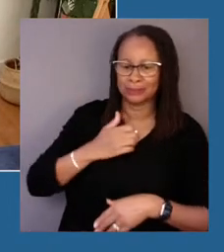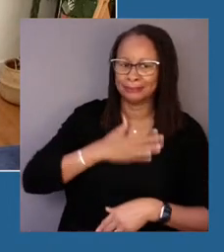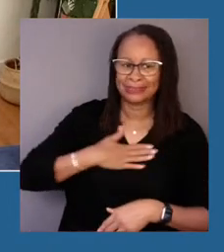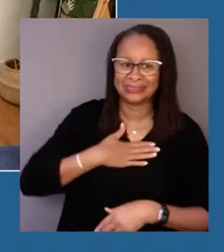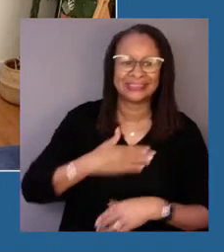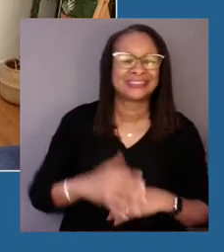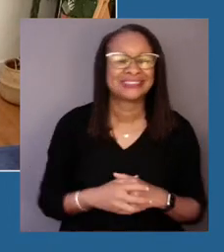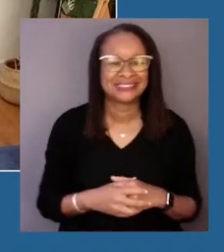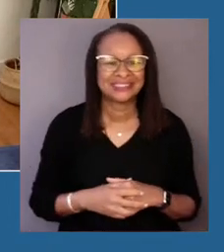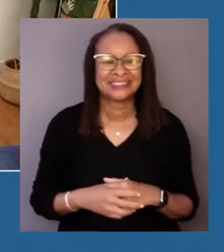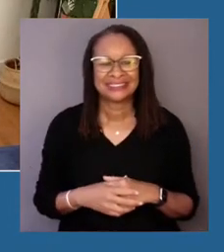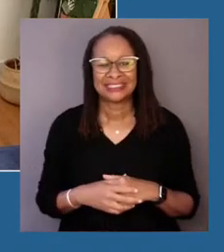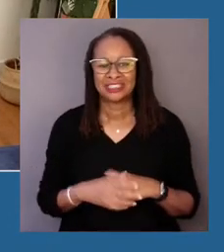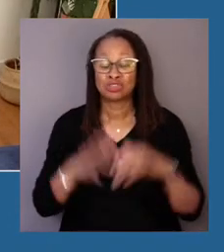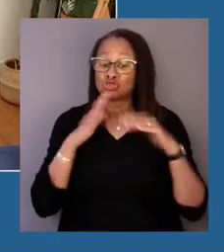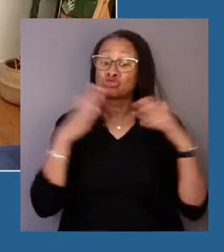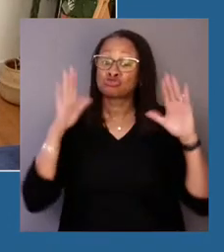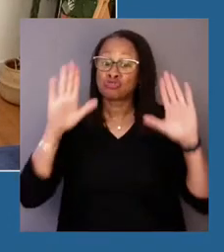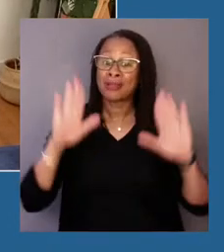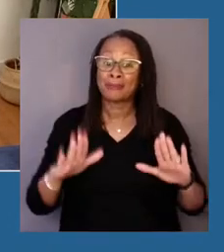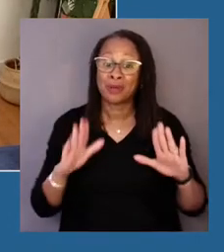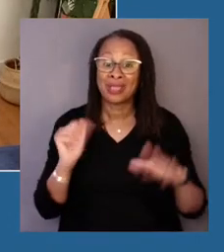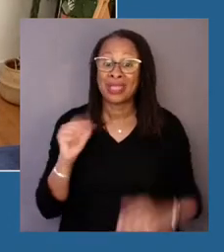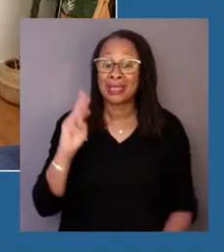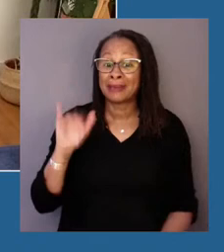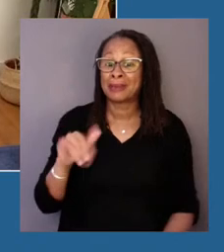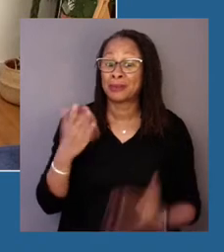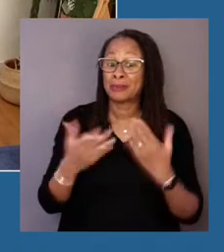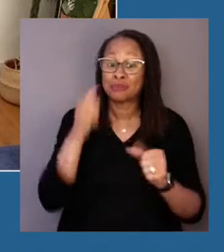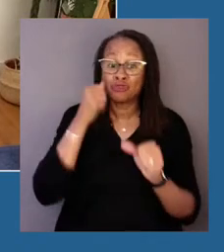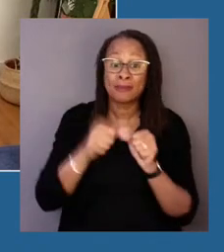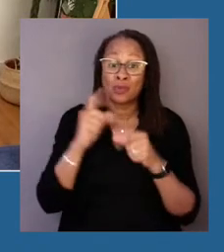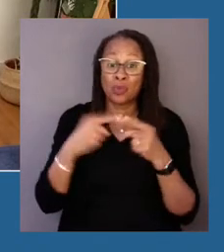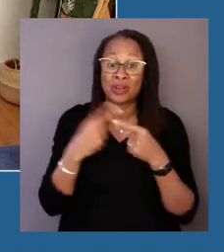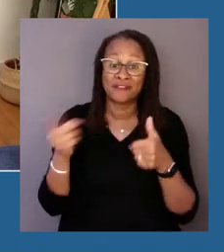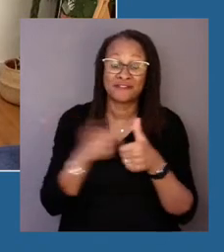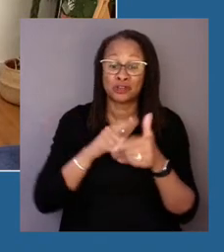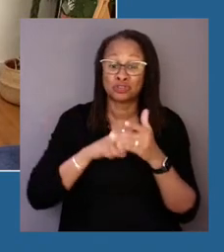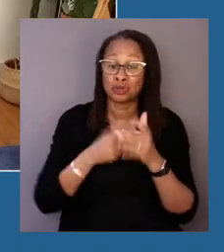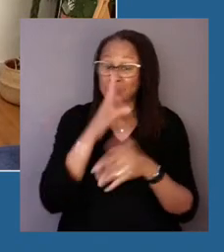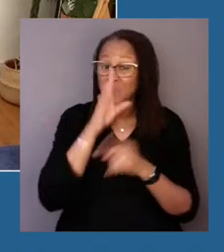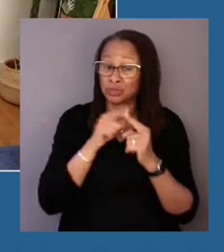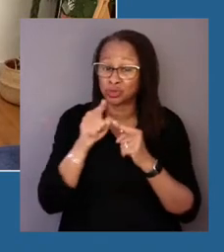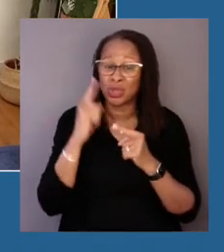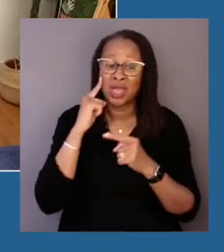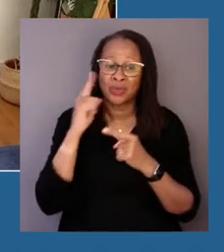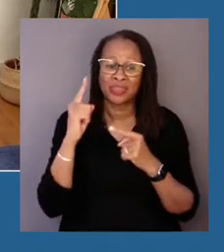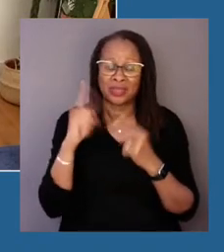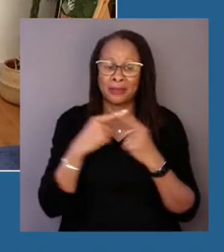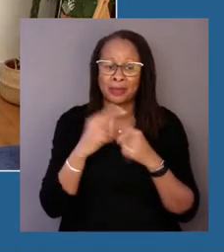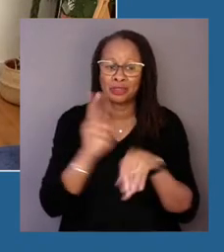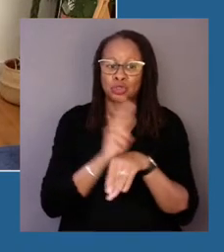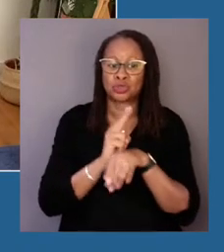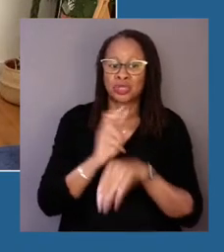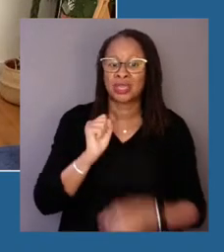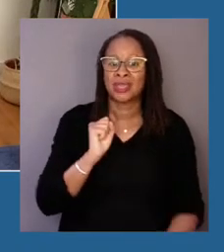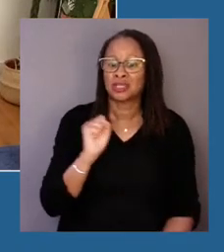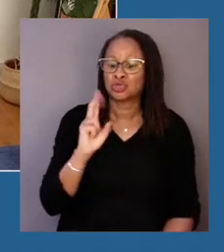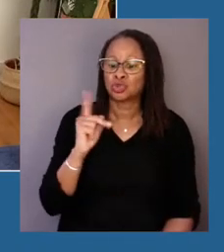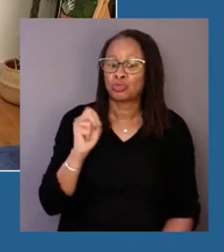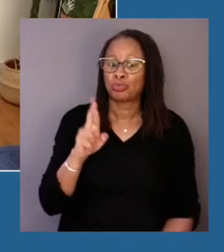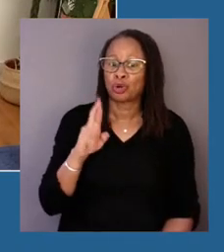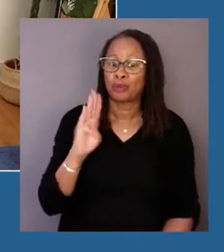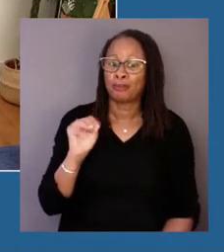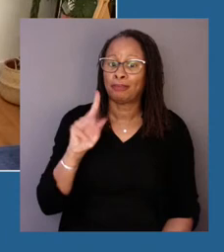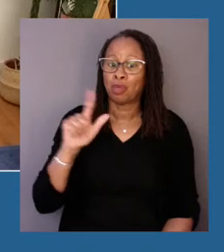It's a great point. Amy, you might remember when we first started talking to you, we were thinking about using a Super Bowl ad as part of